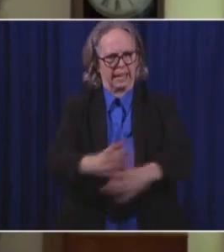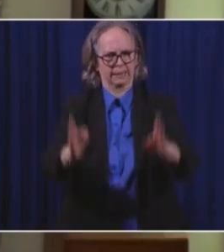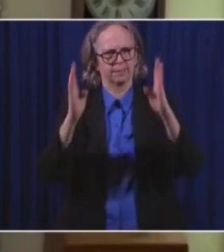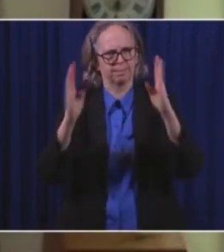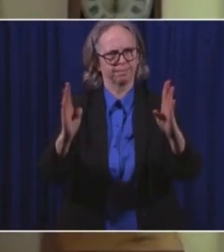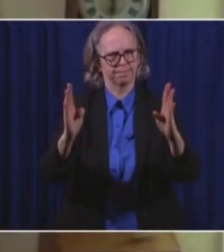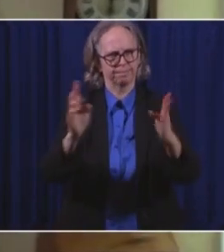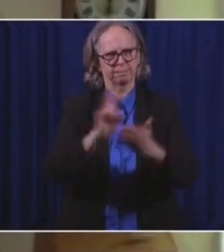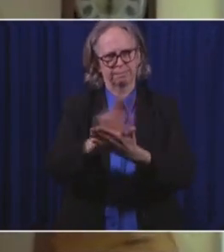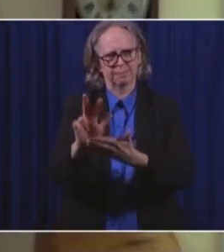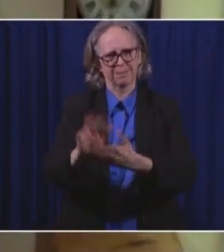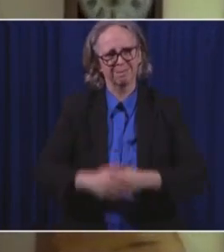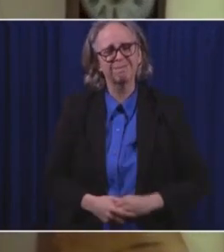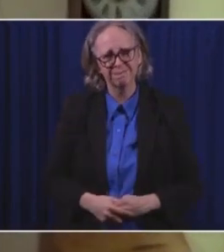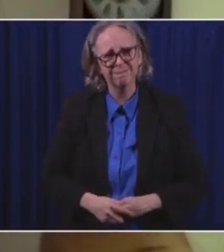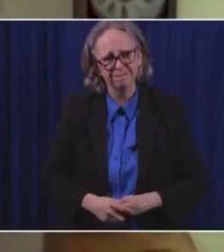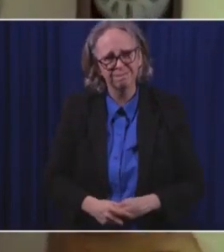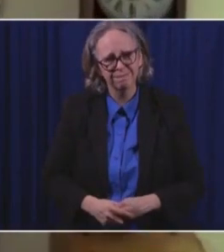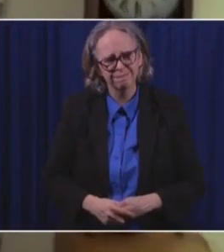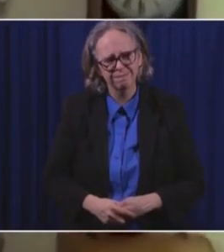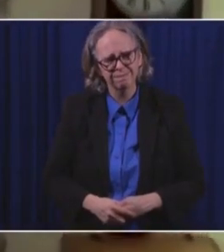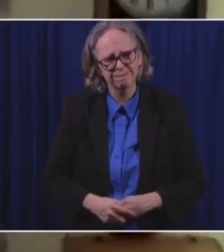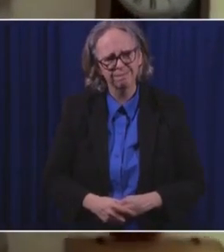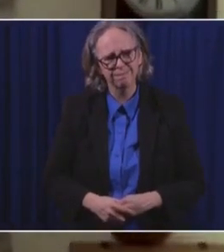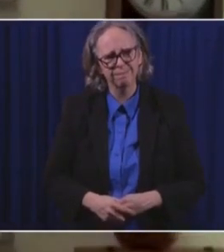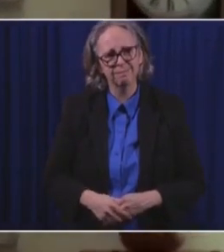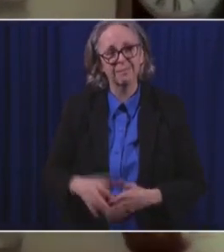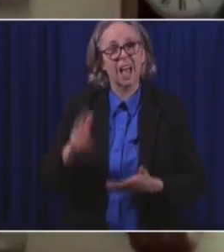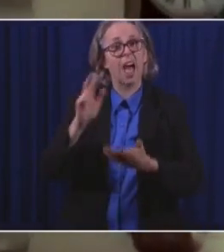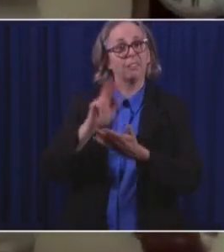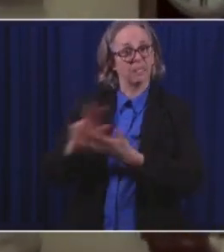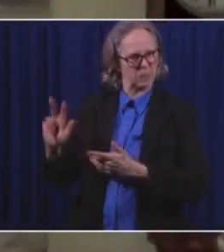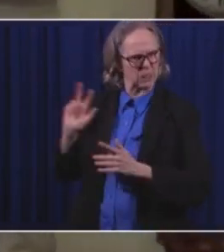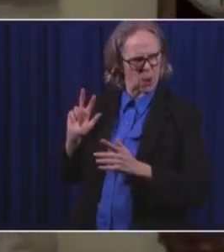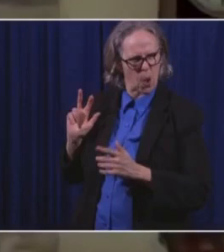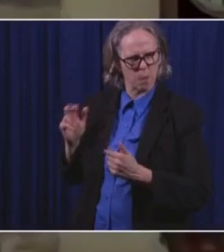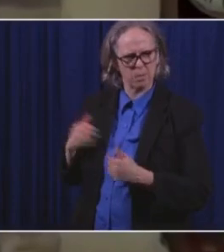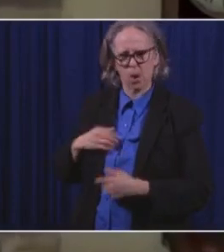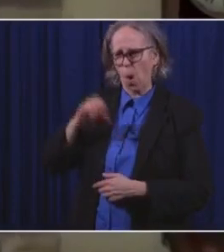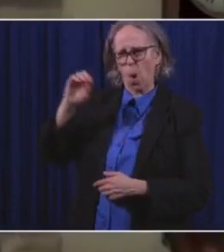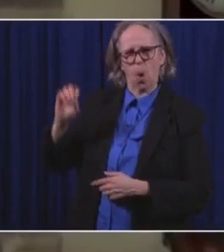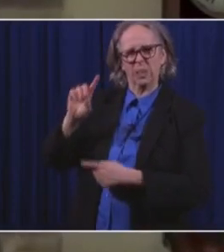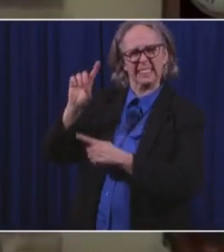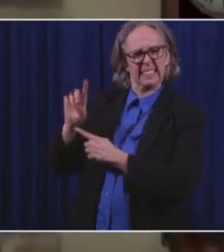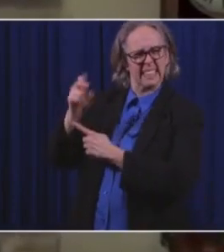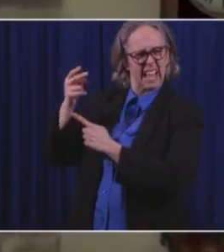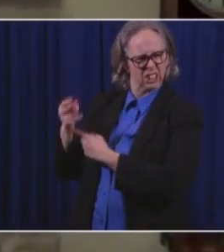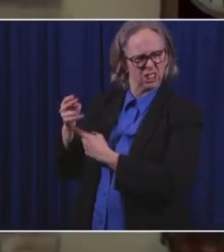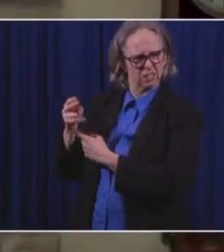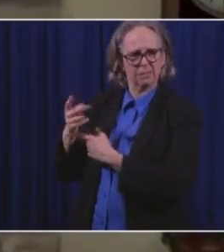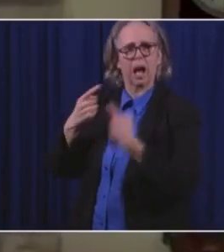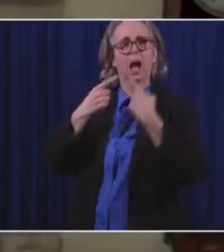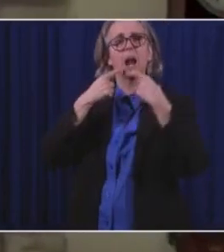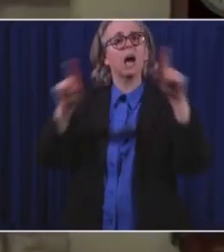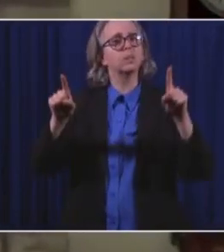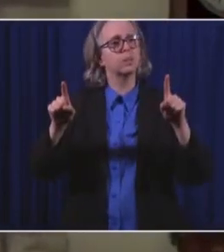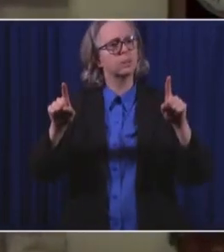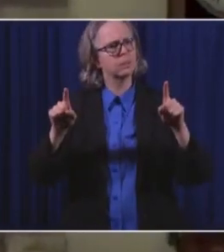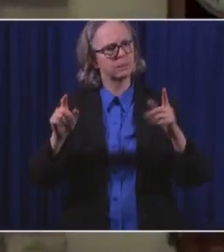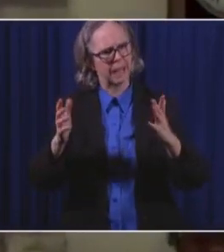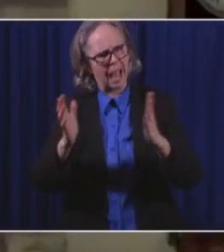3 weeks ago, the Ohio Department of Health issued an order that requires Ohioans, with some exceptions, to stay home from the hours of